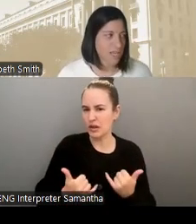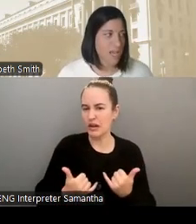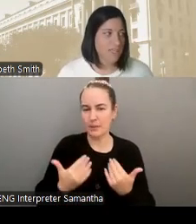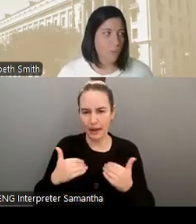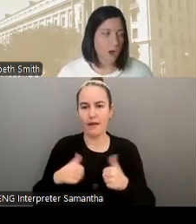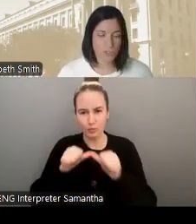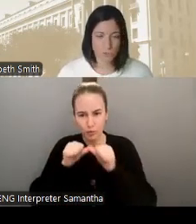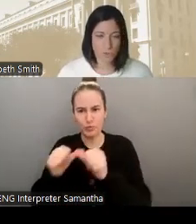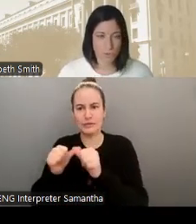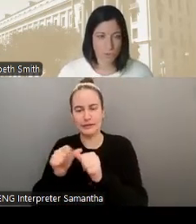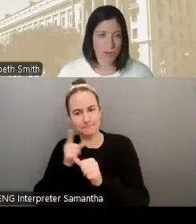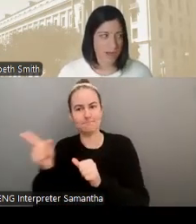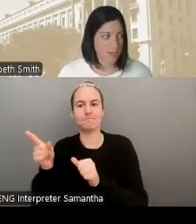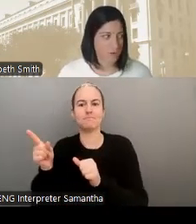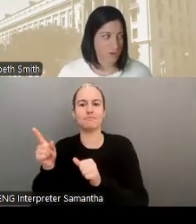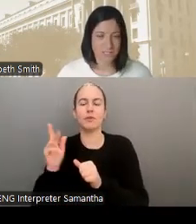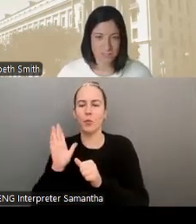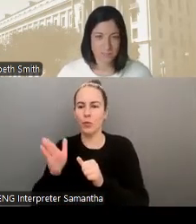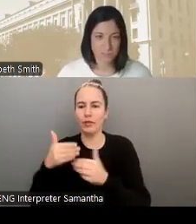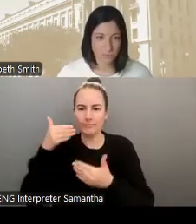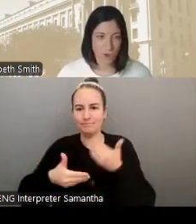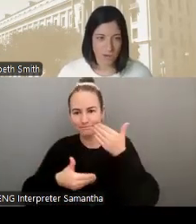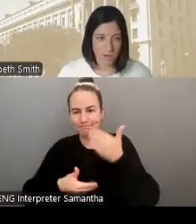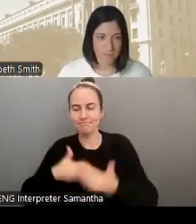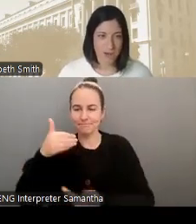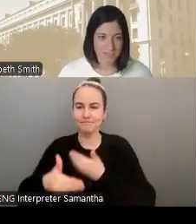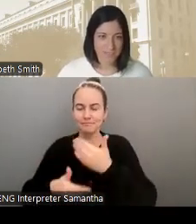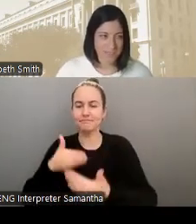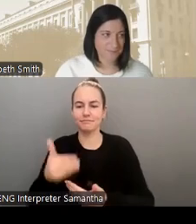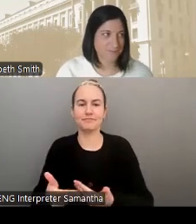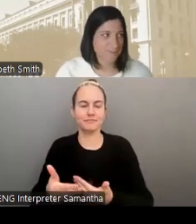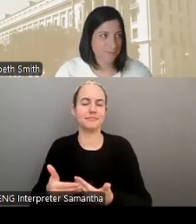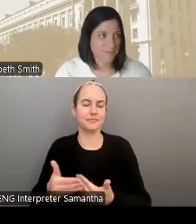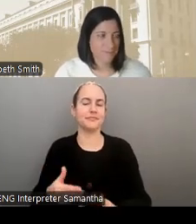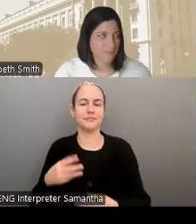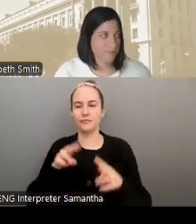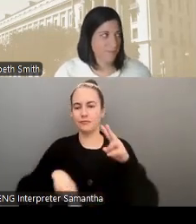website that walks you through the grant audit process.